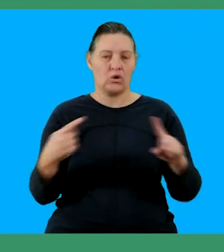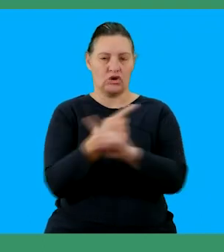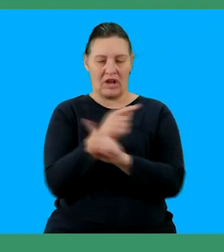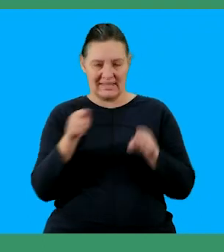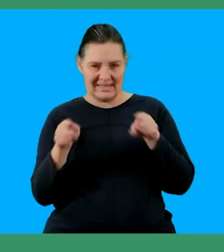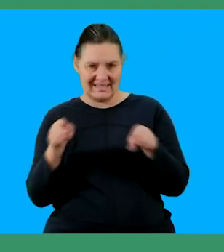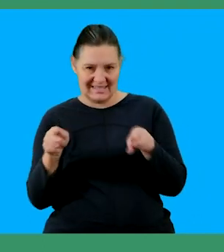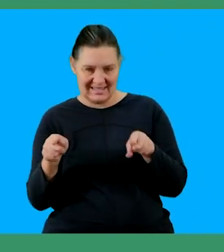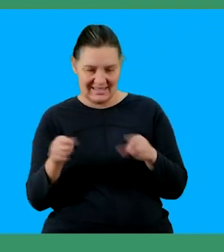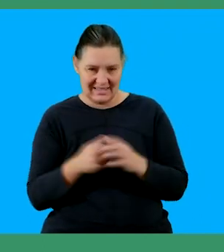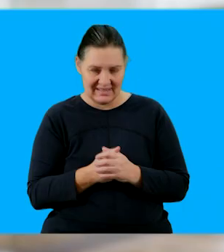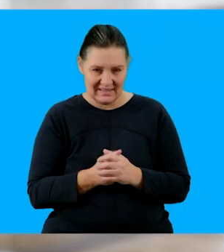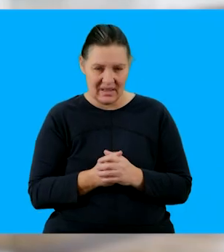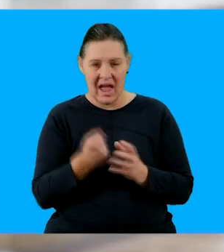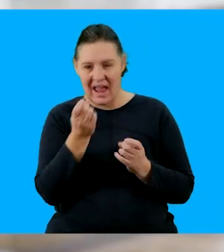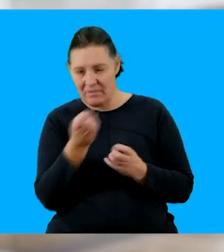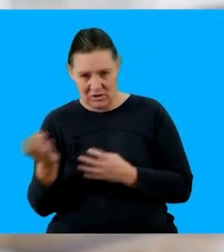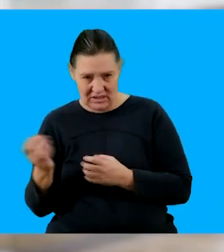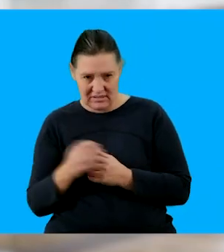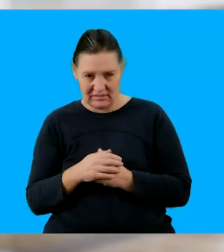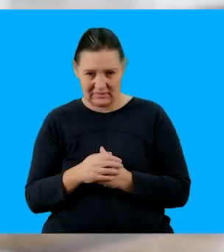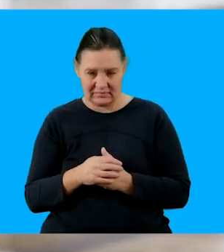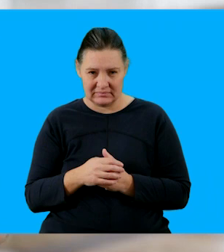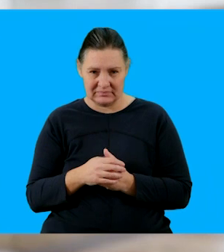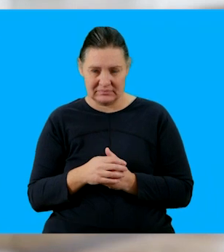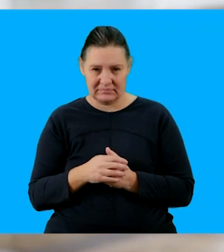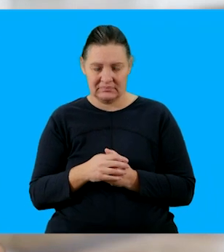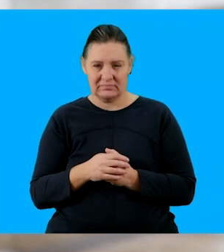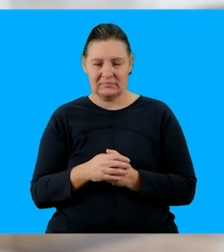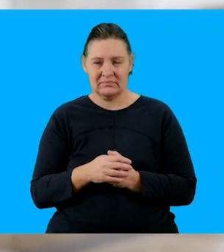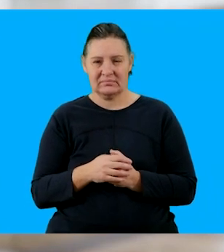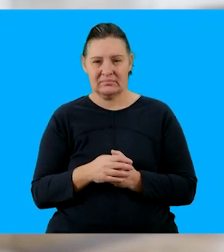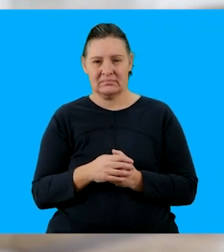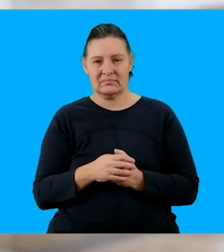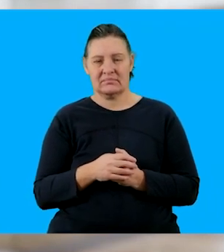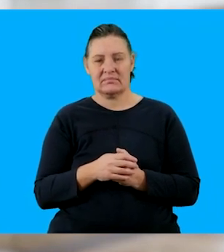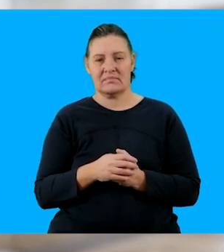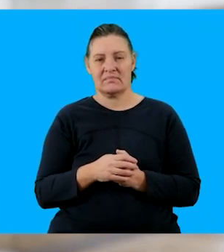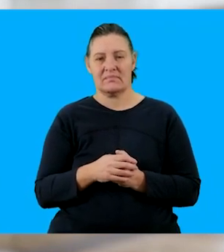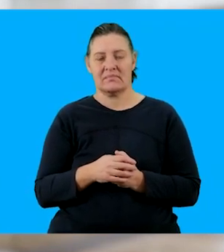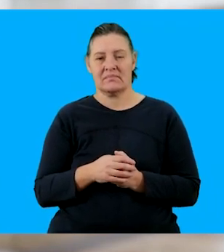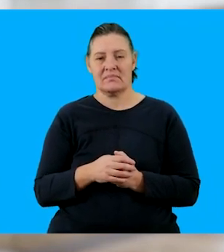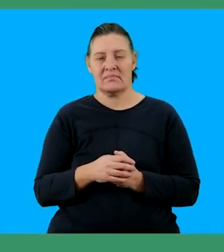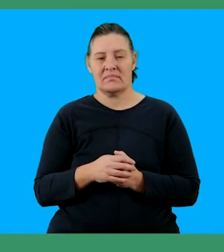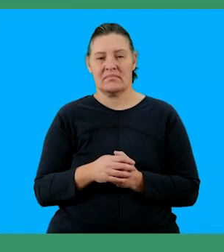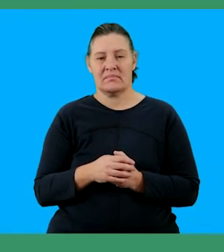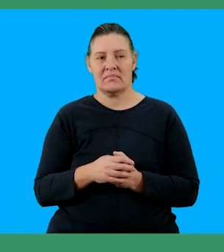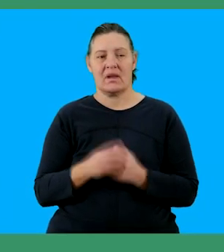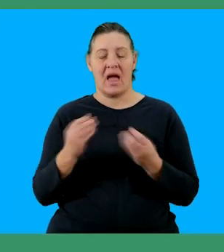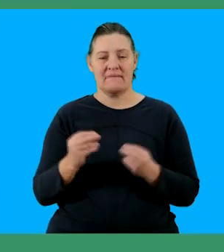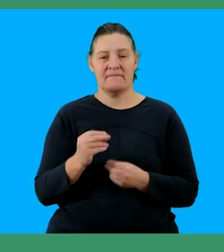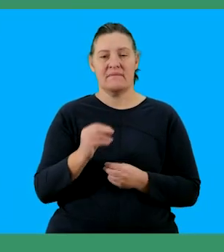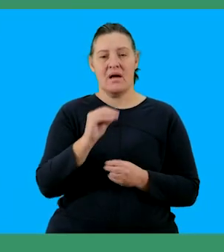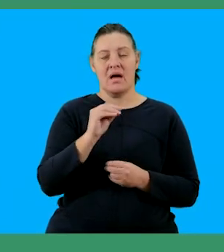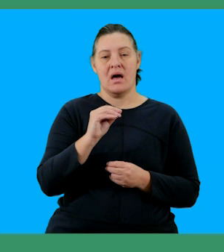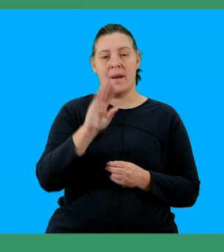when we use a table, we use it to compare information or even differentiate information. Then we